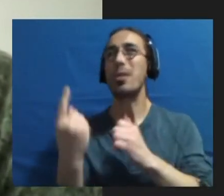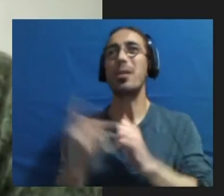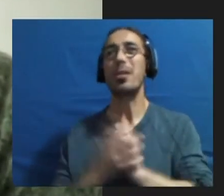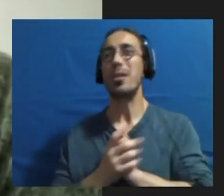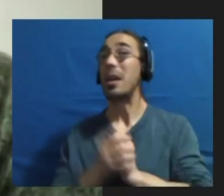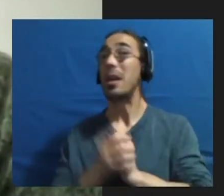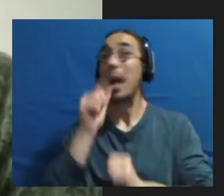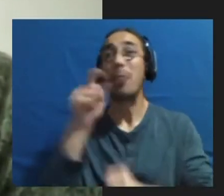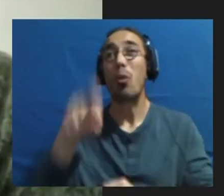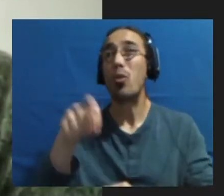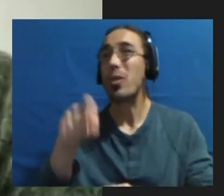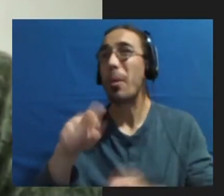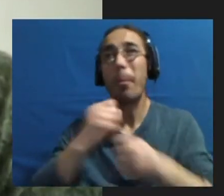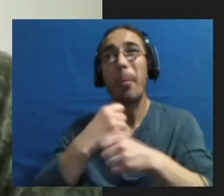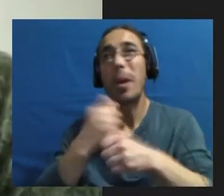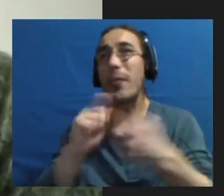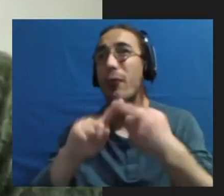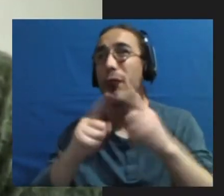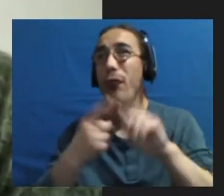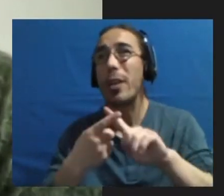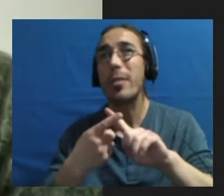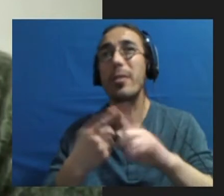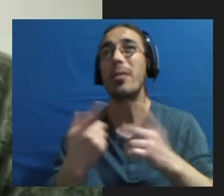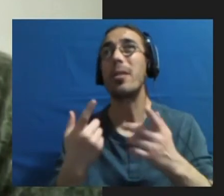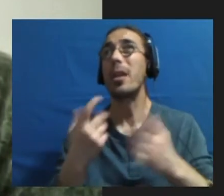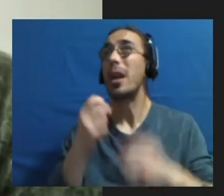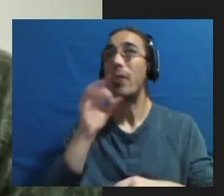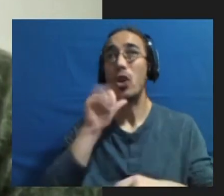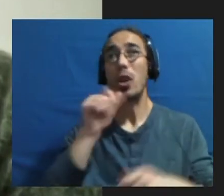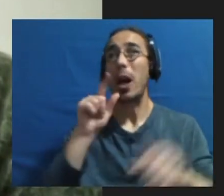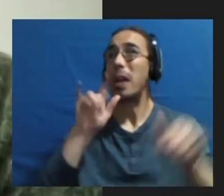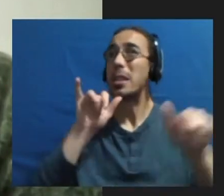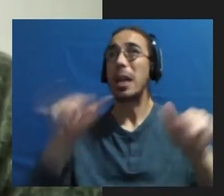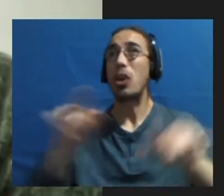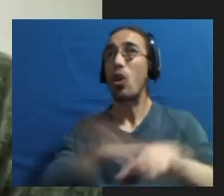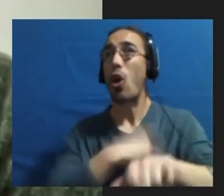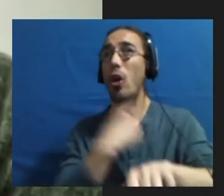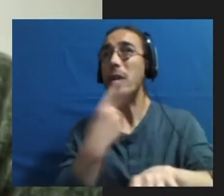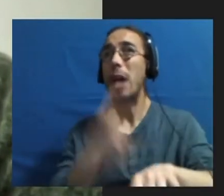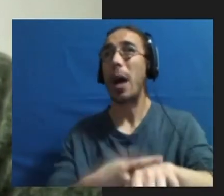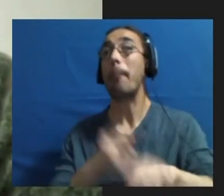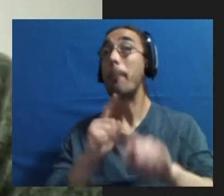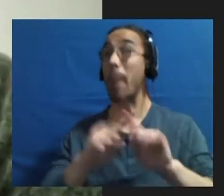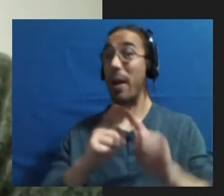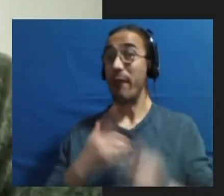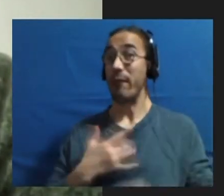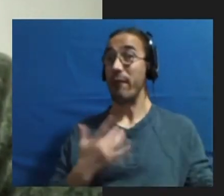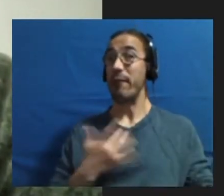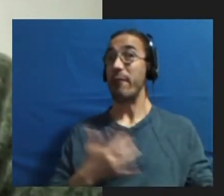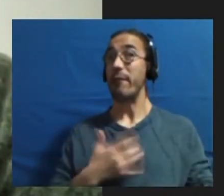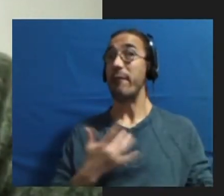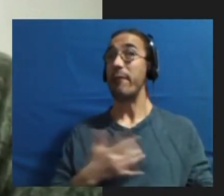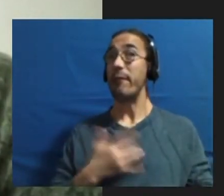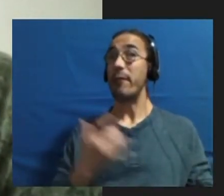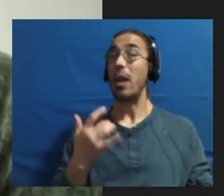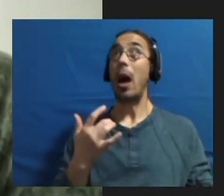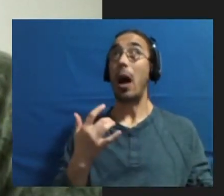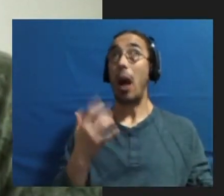make friends if you're not going to be there for that long. And of course, I had a feeling that I'd be coming home soon.